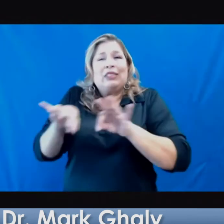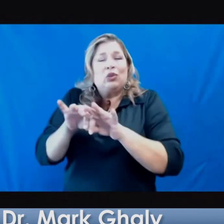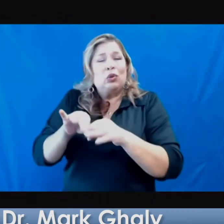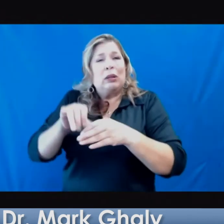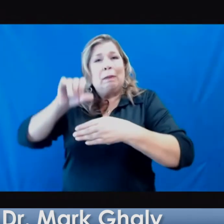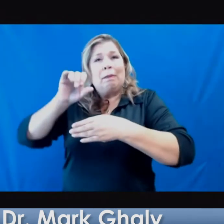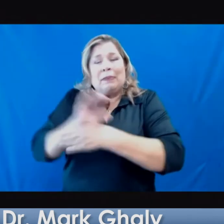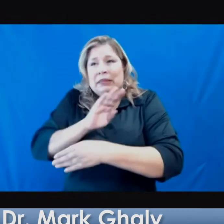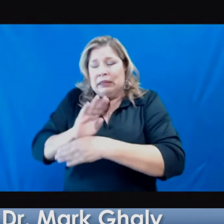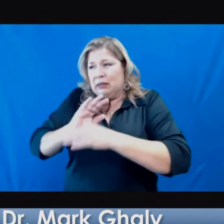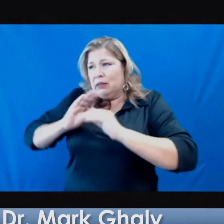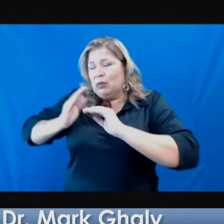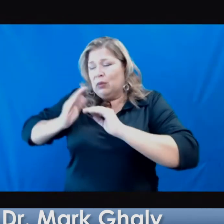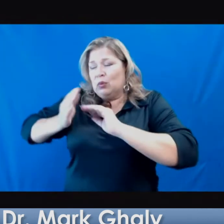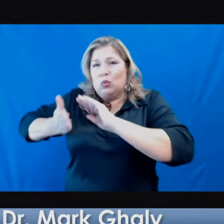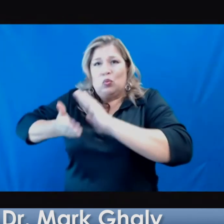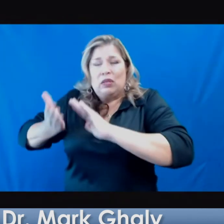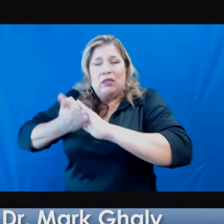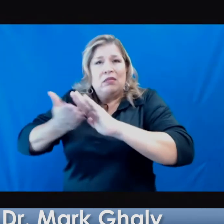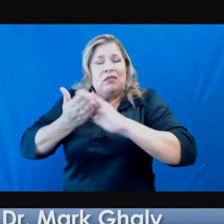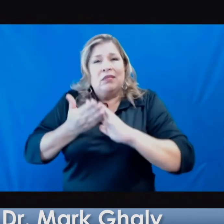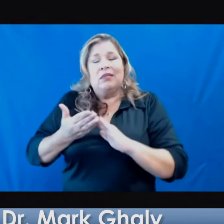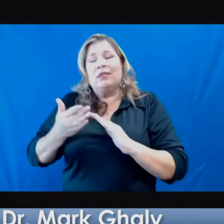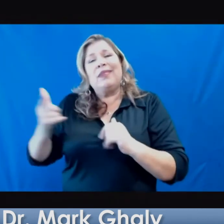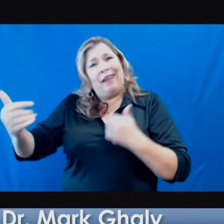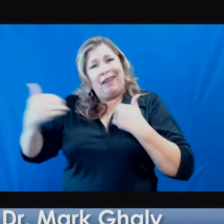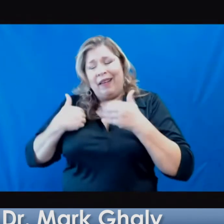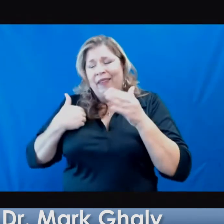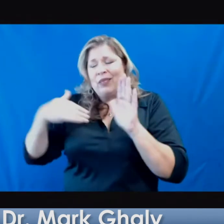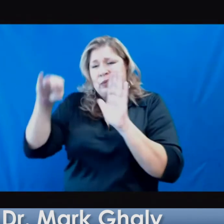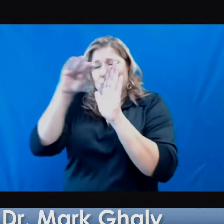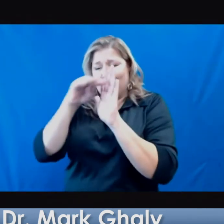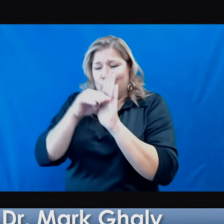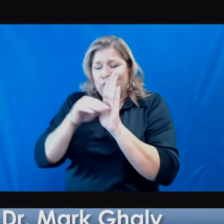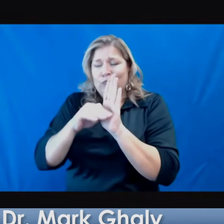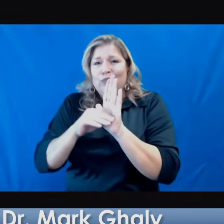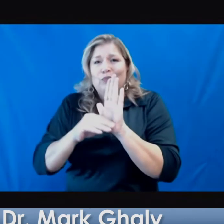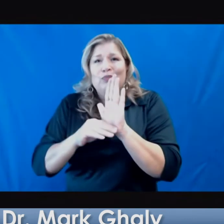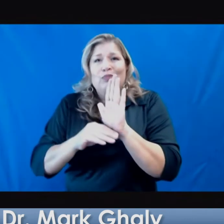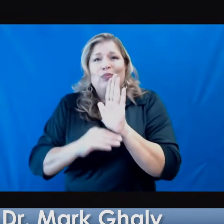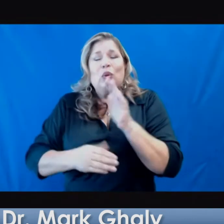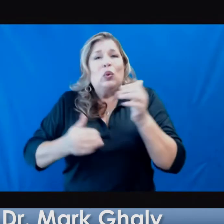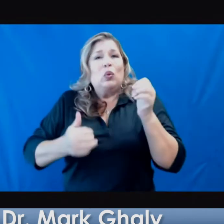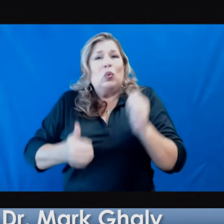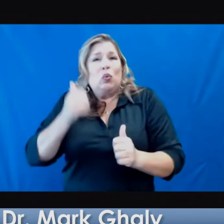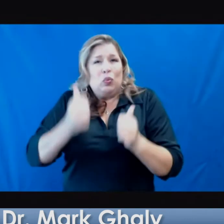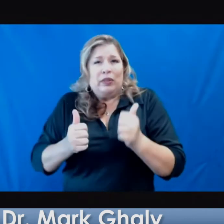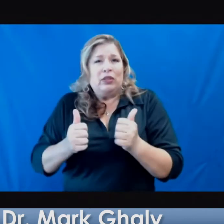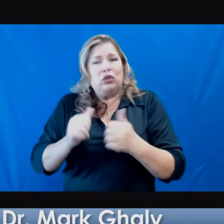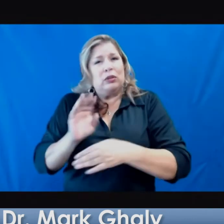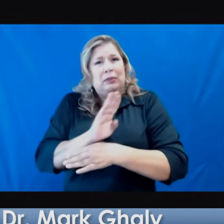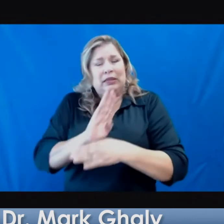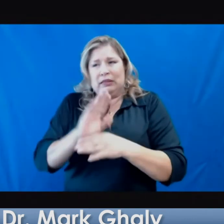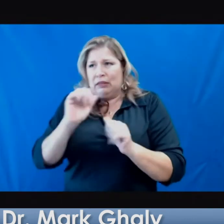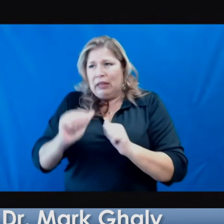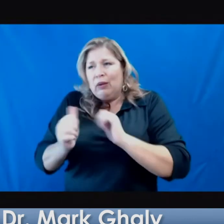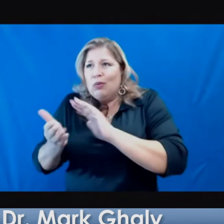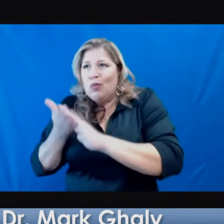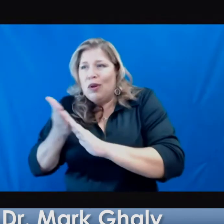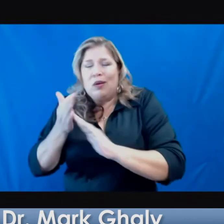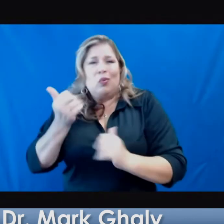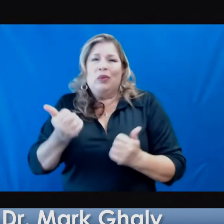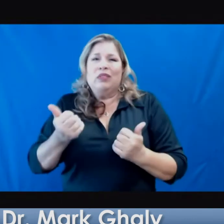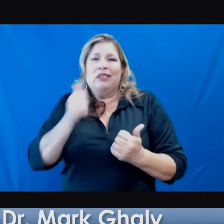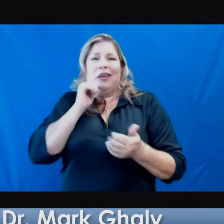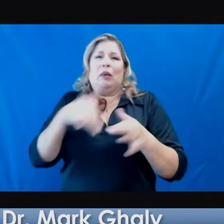of entities listed on our web pages. You can find out which those are. If